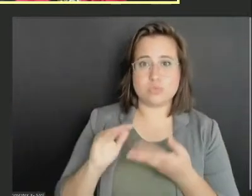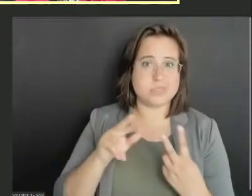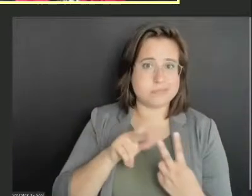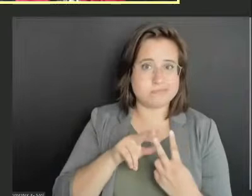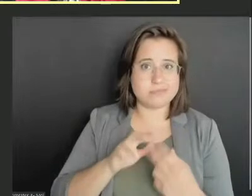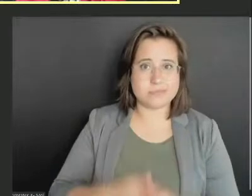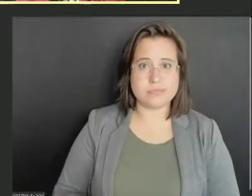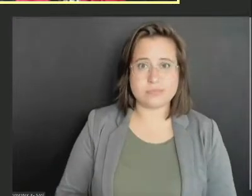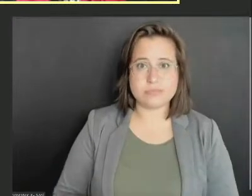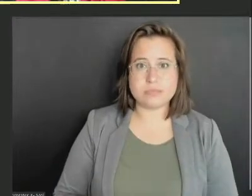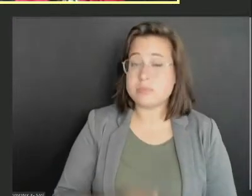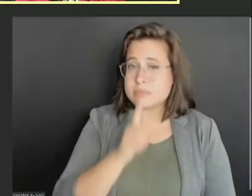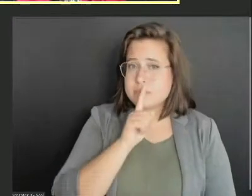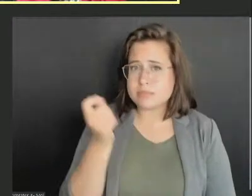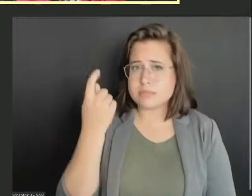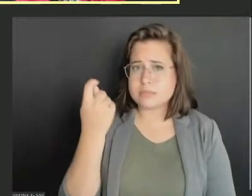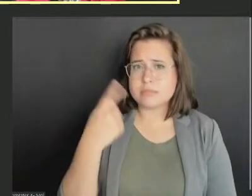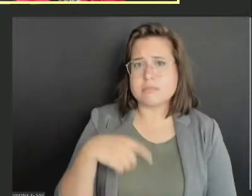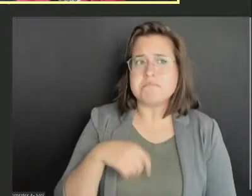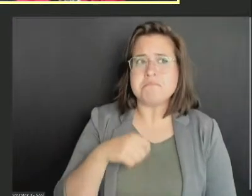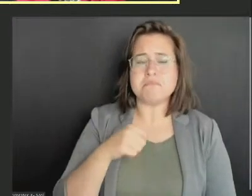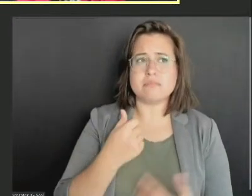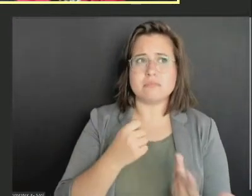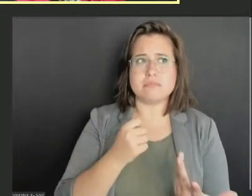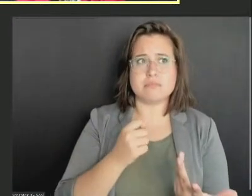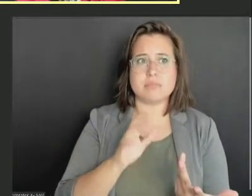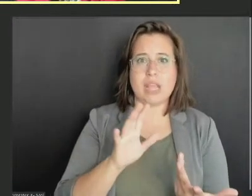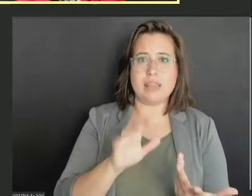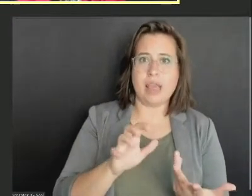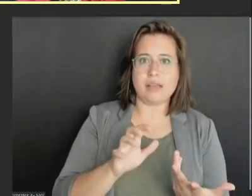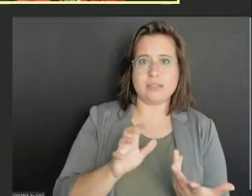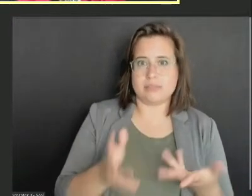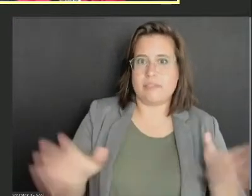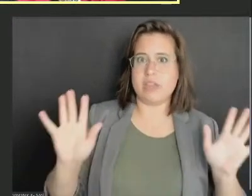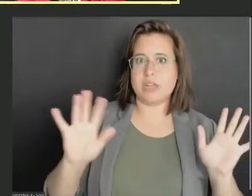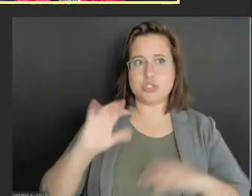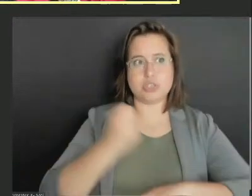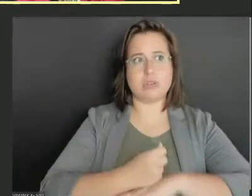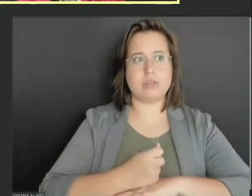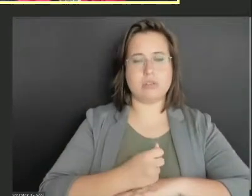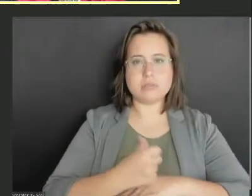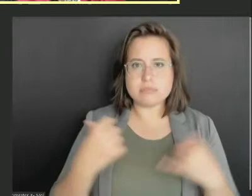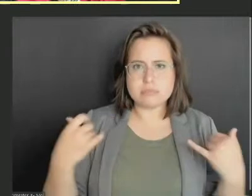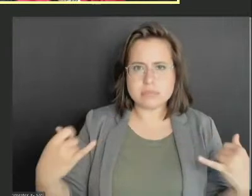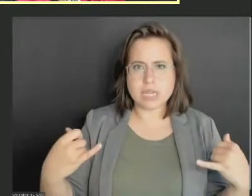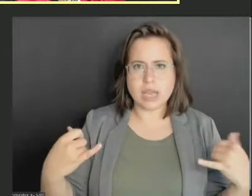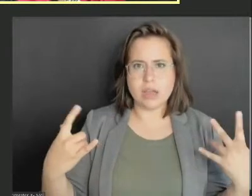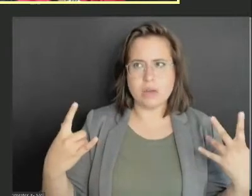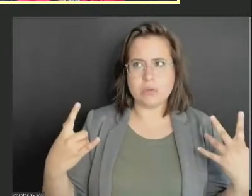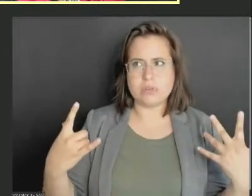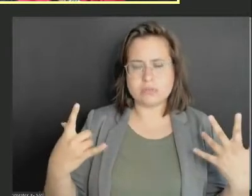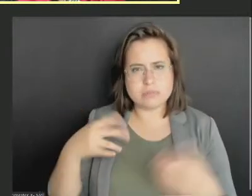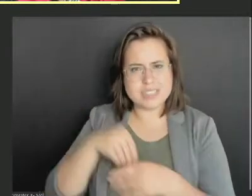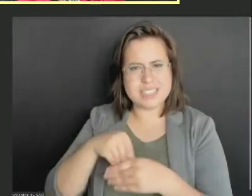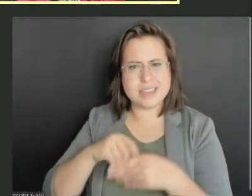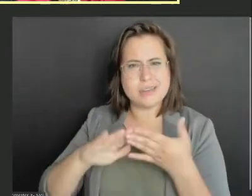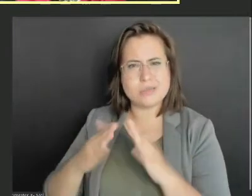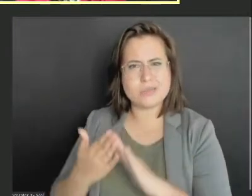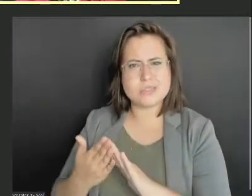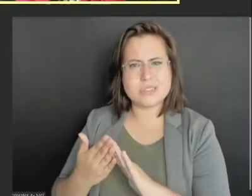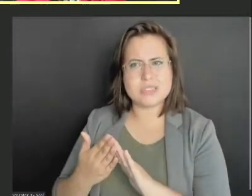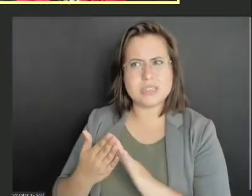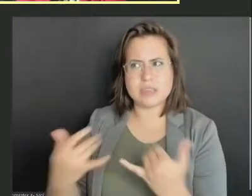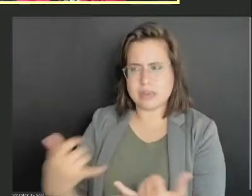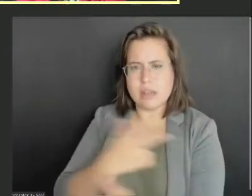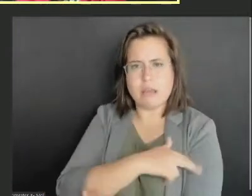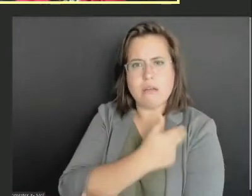And actually, it's not stopping there, because now we're going to the inner city and closing those hospitals. And